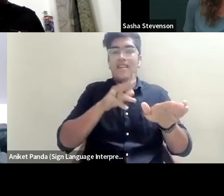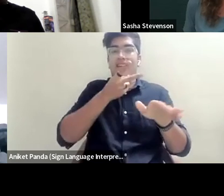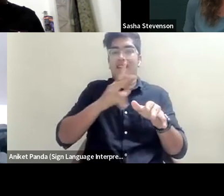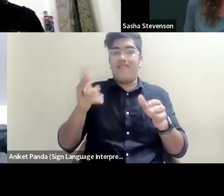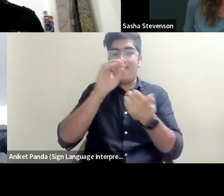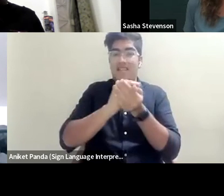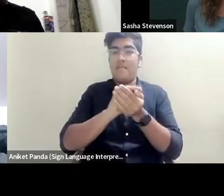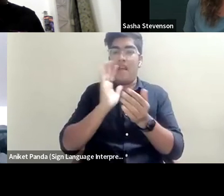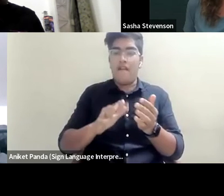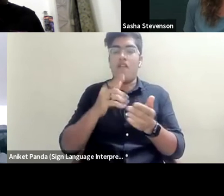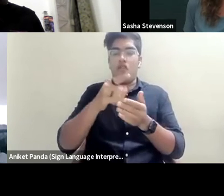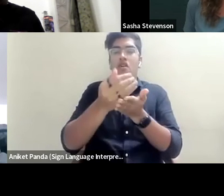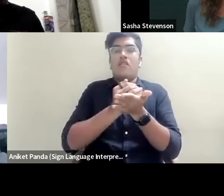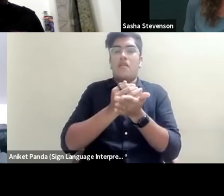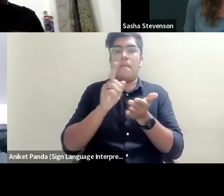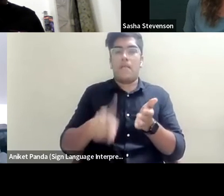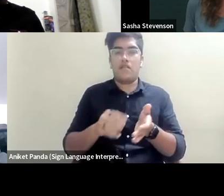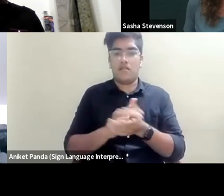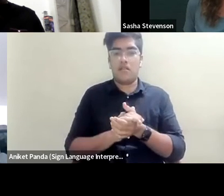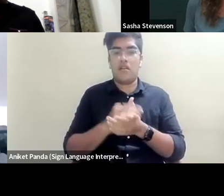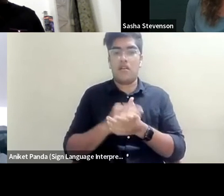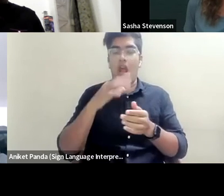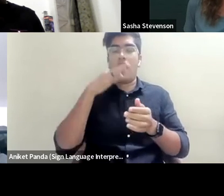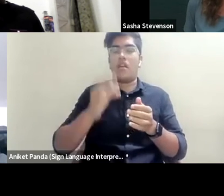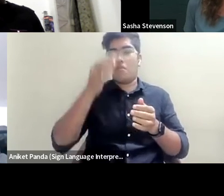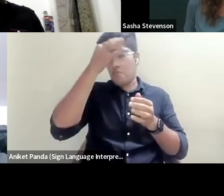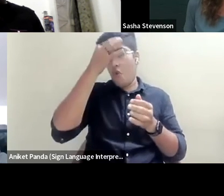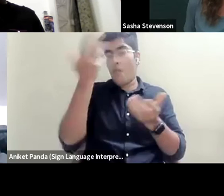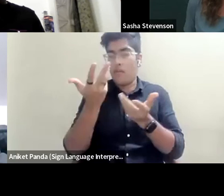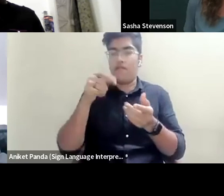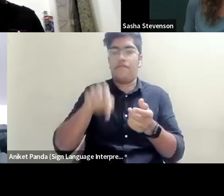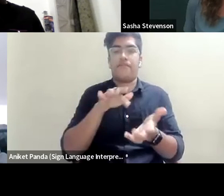I think that is where the real problem is. Often,